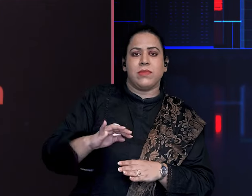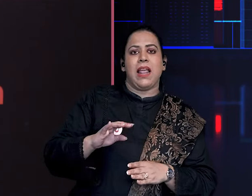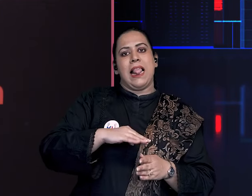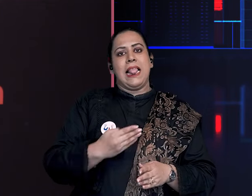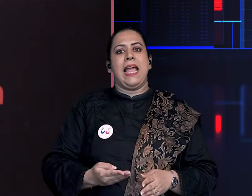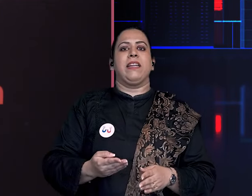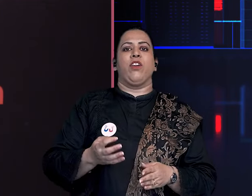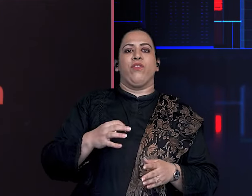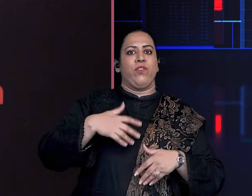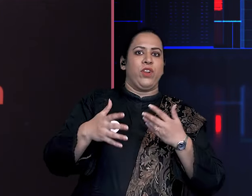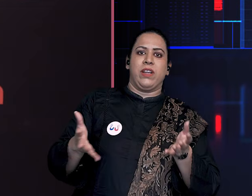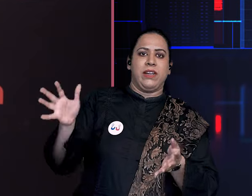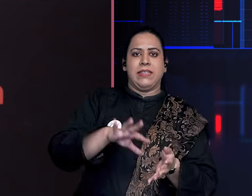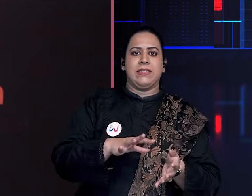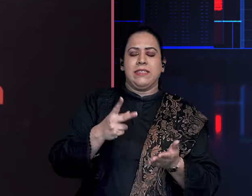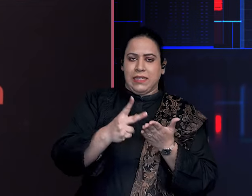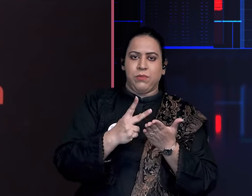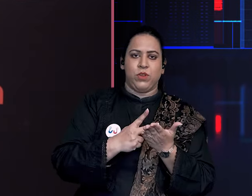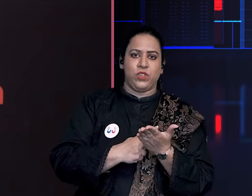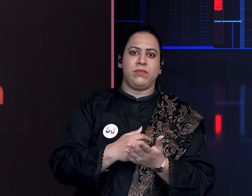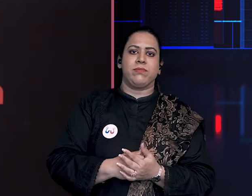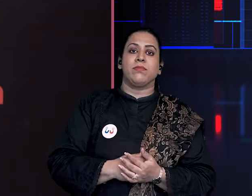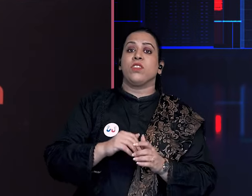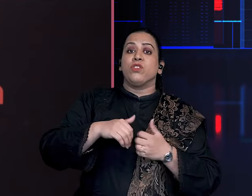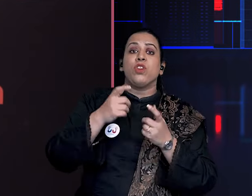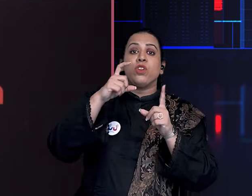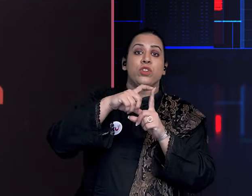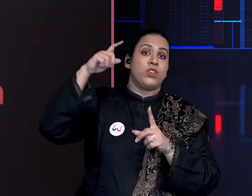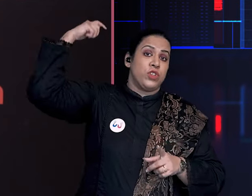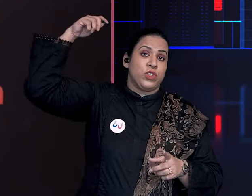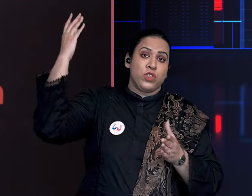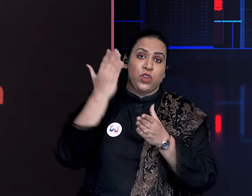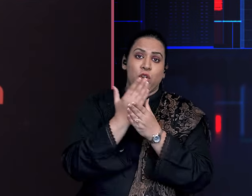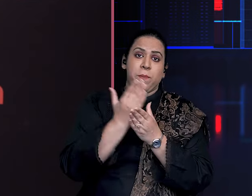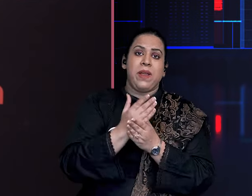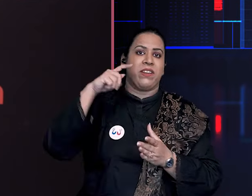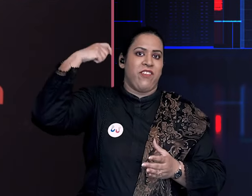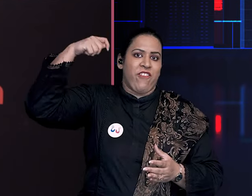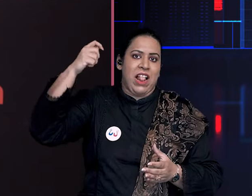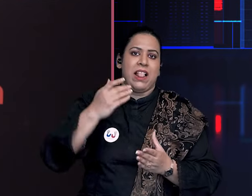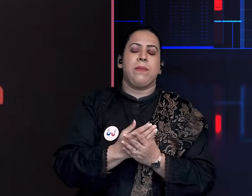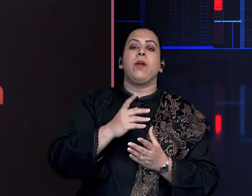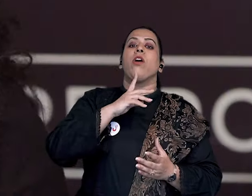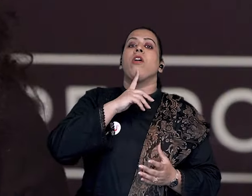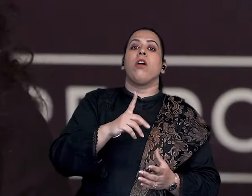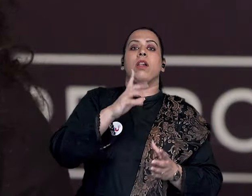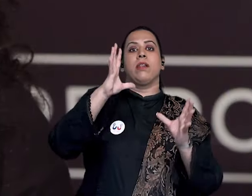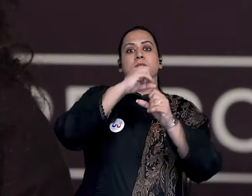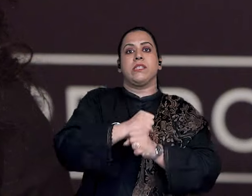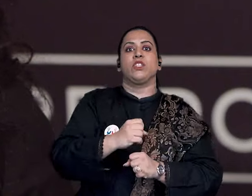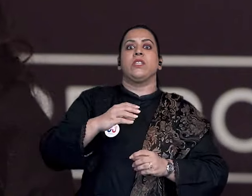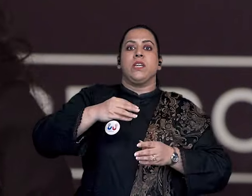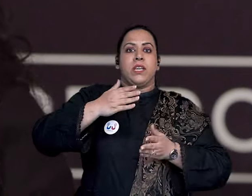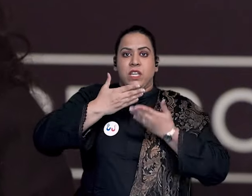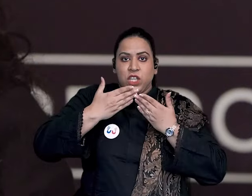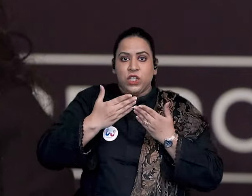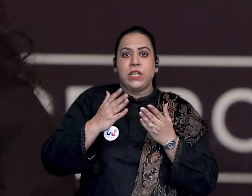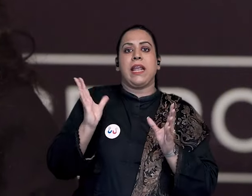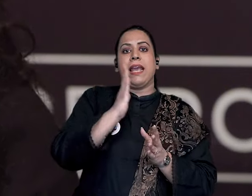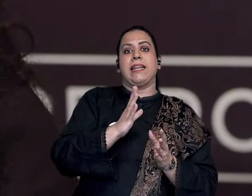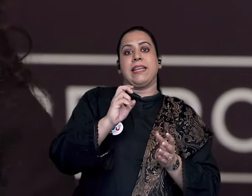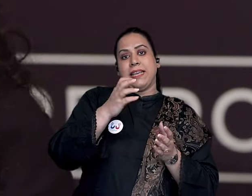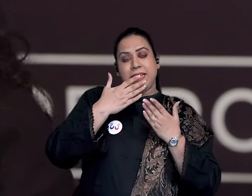writers engaged in this project with 20 artists. Each writer is engaged with 1 or 2 writers. They were closely